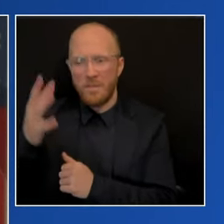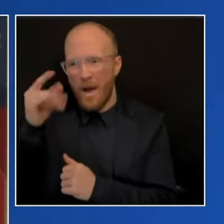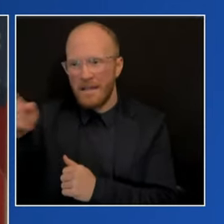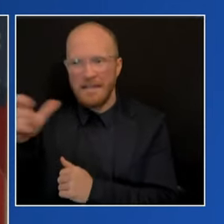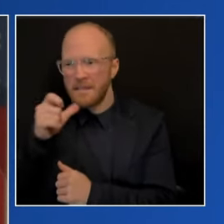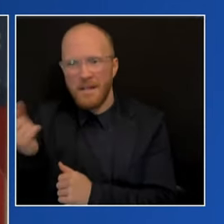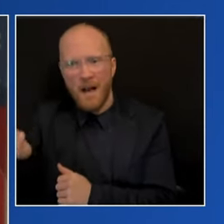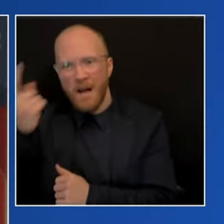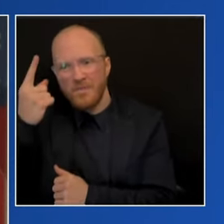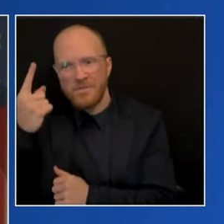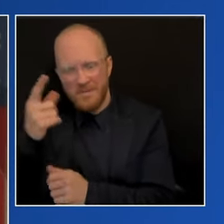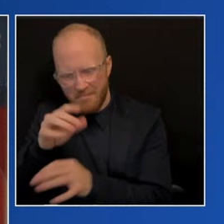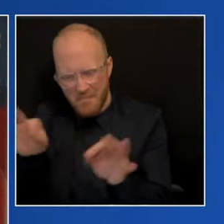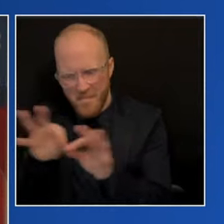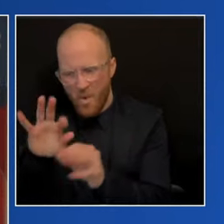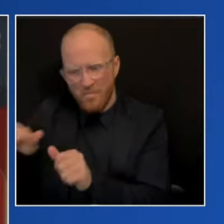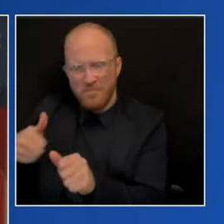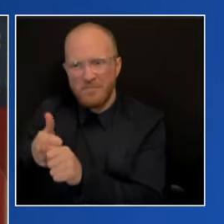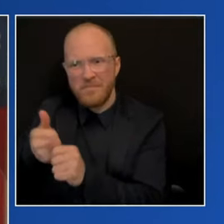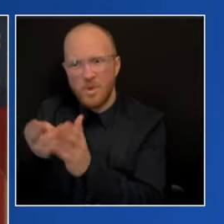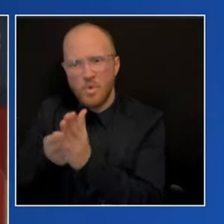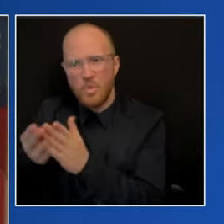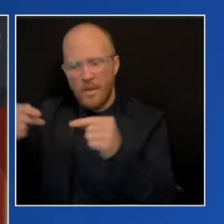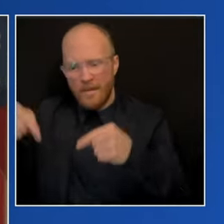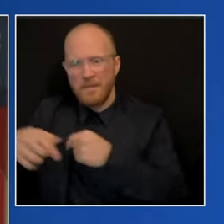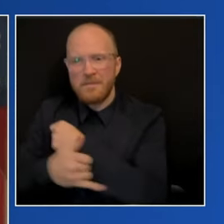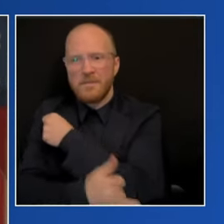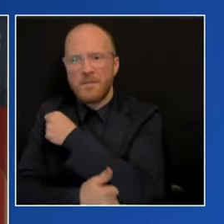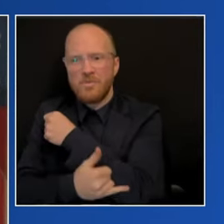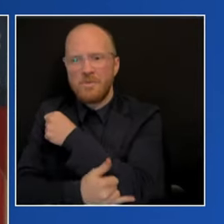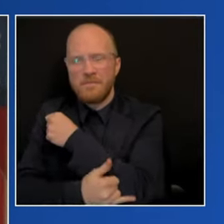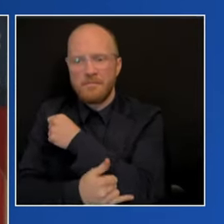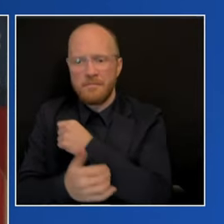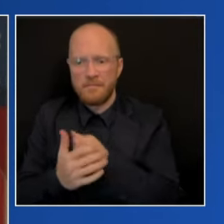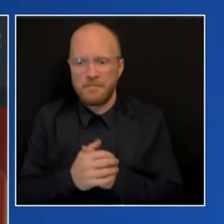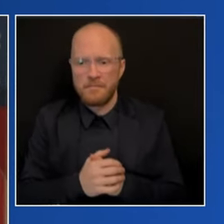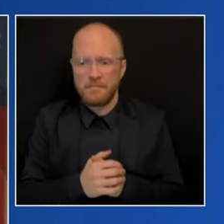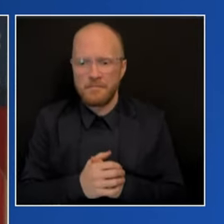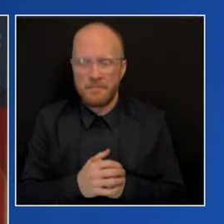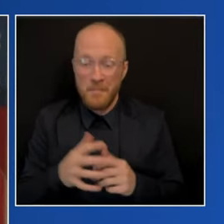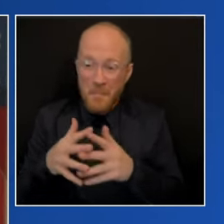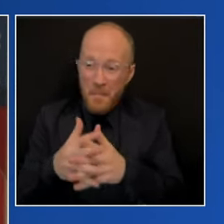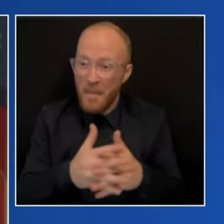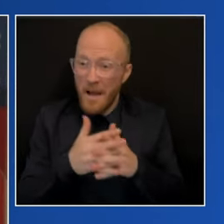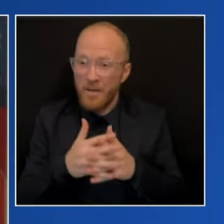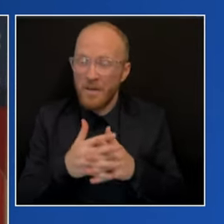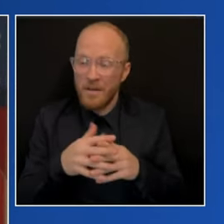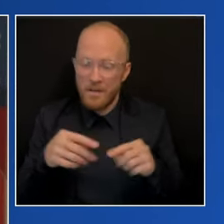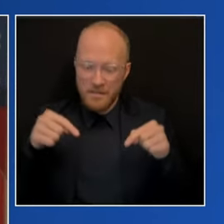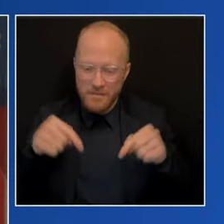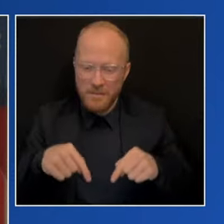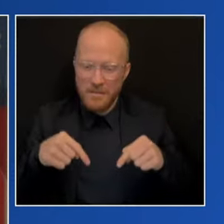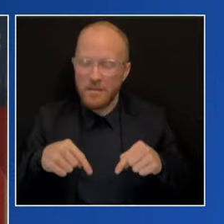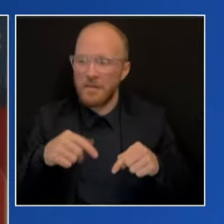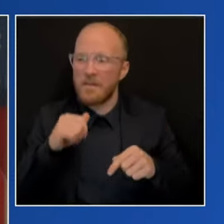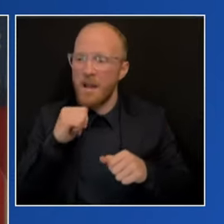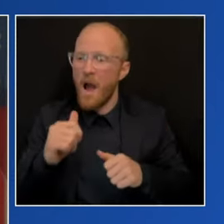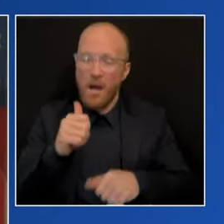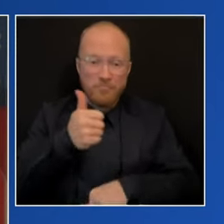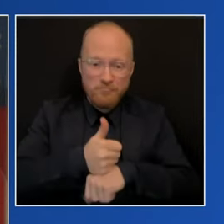country. Unlike other nations on Earth, America is not built on ethnicity,